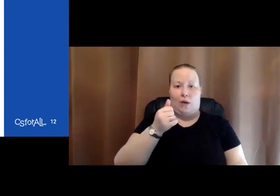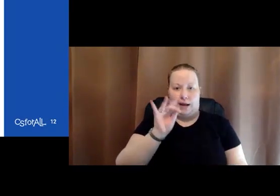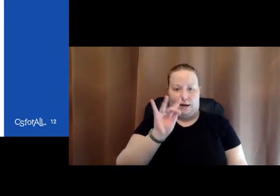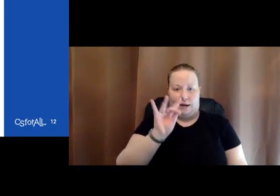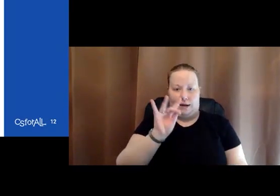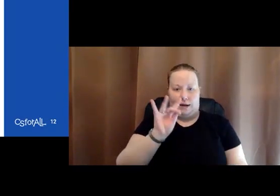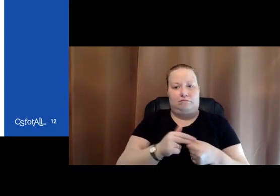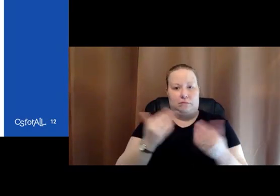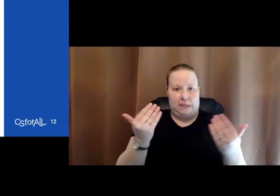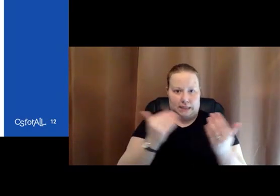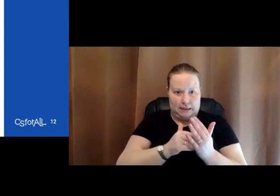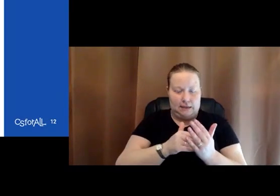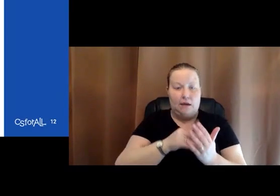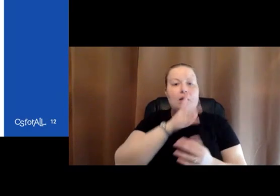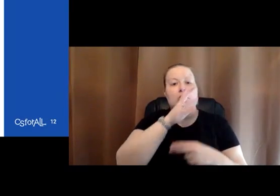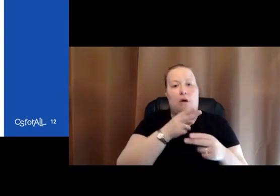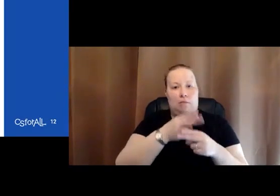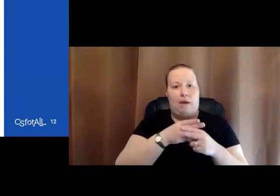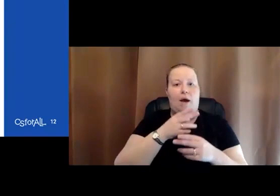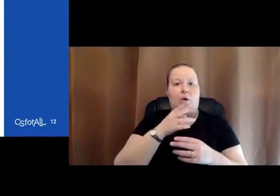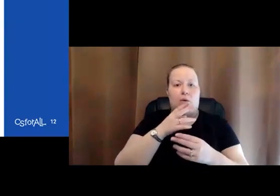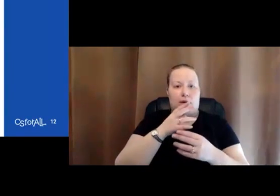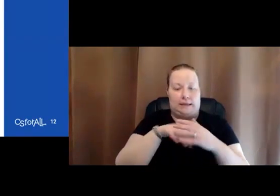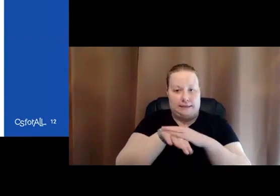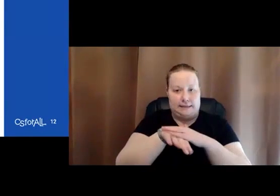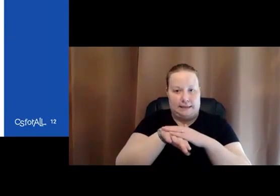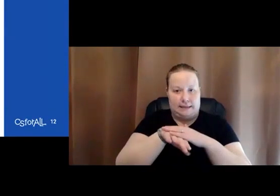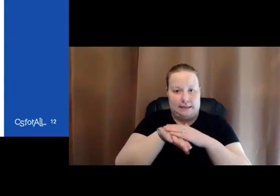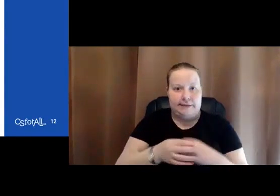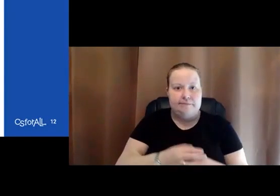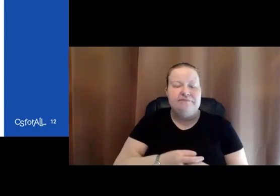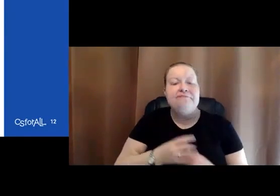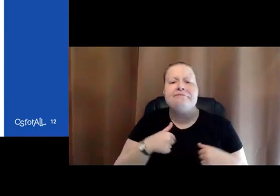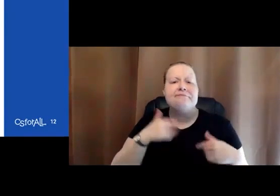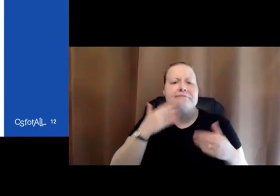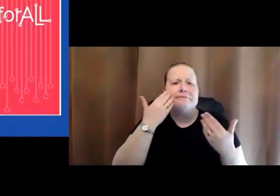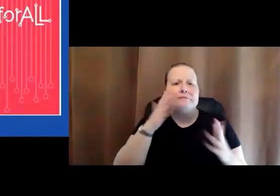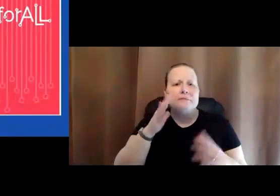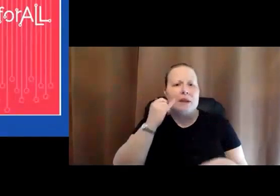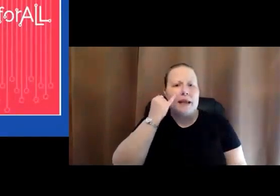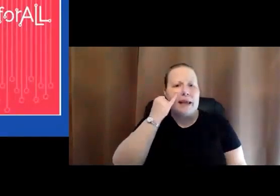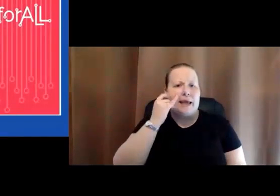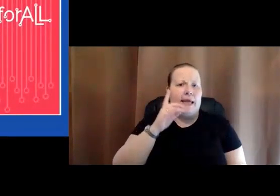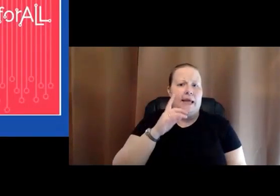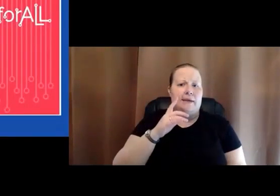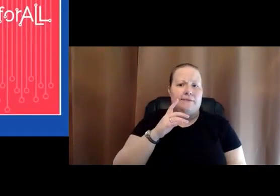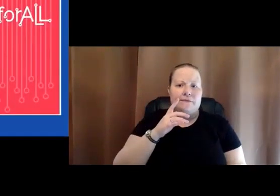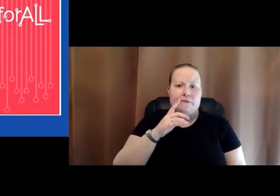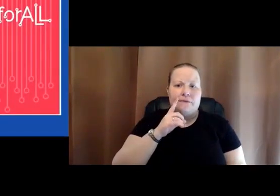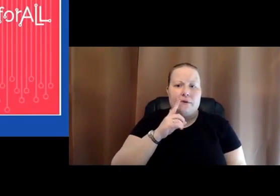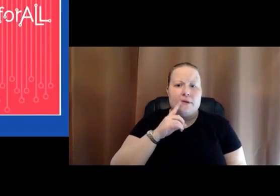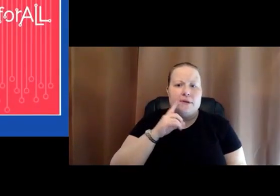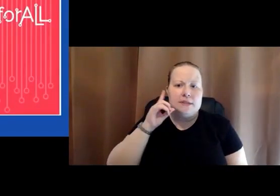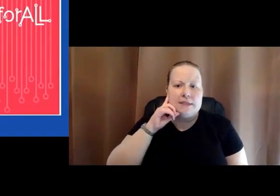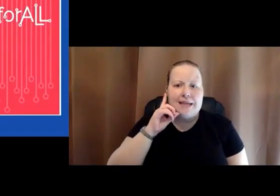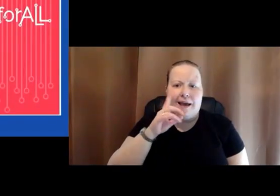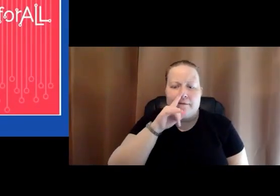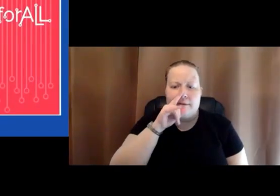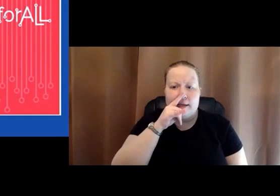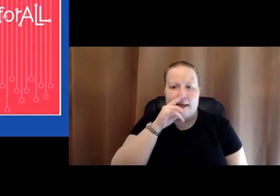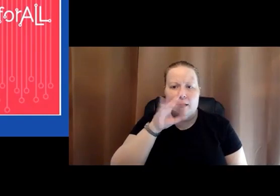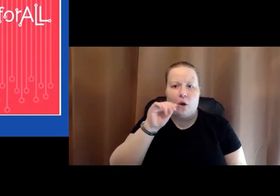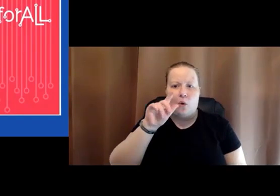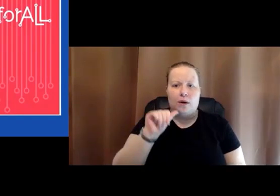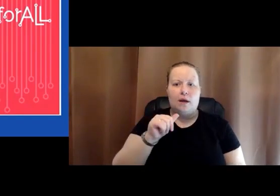about accessibility. And I don't know if Deaf Kids Code is in the audience, but we were able to also feature